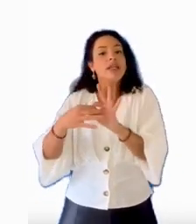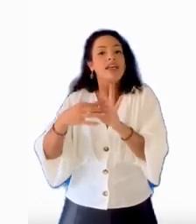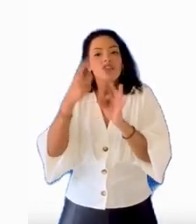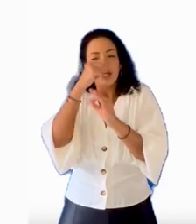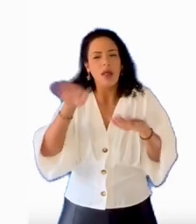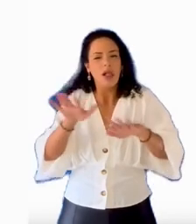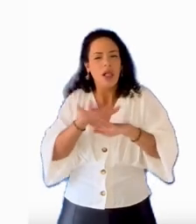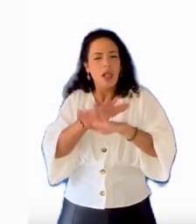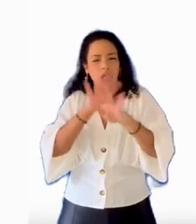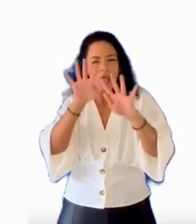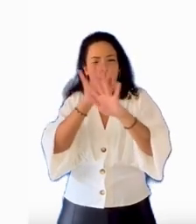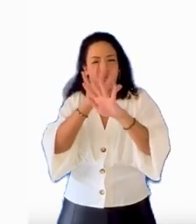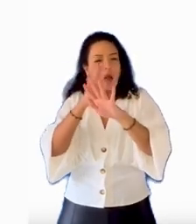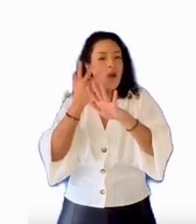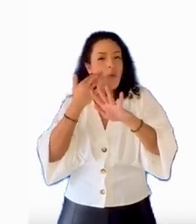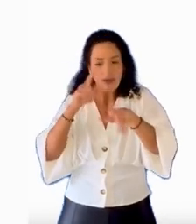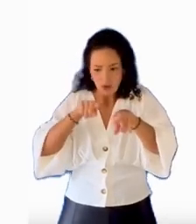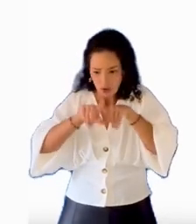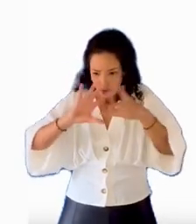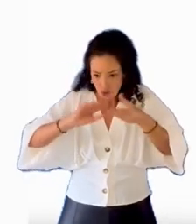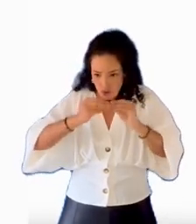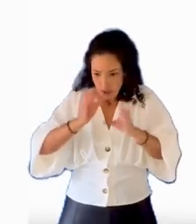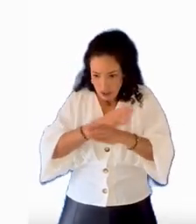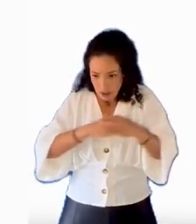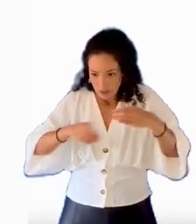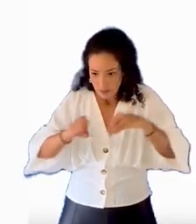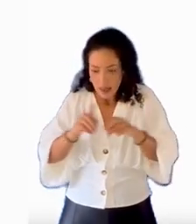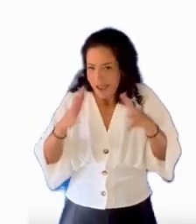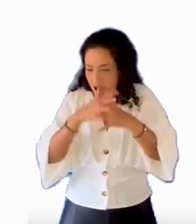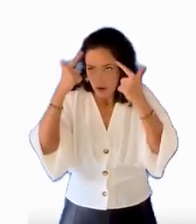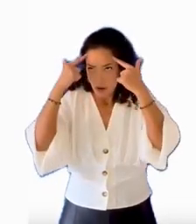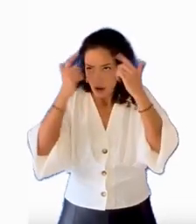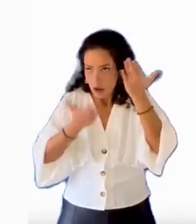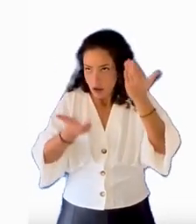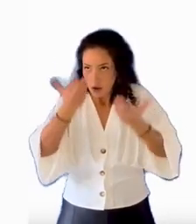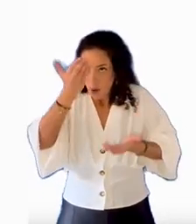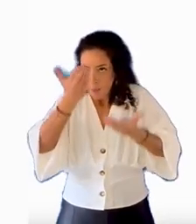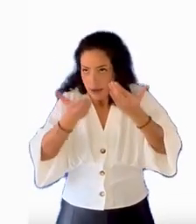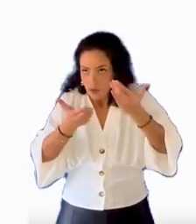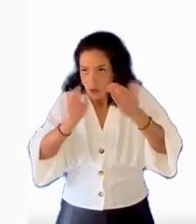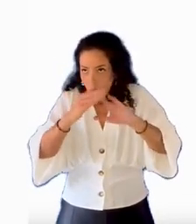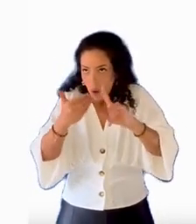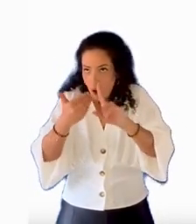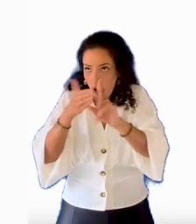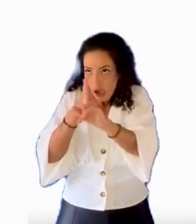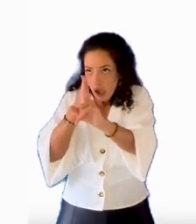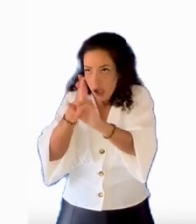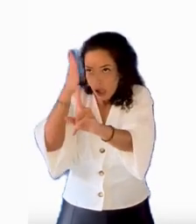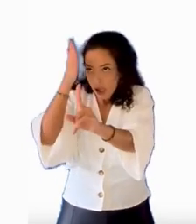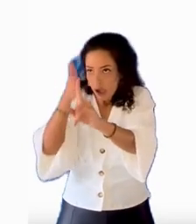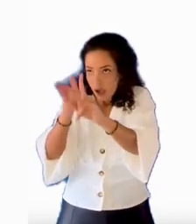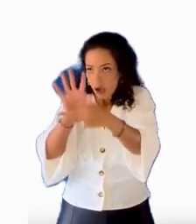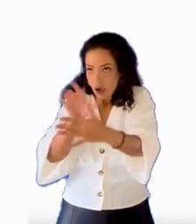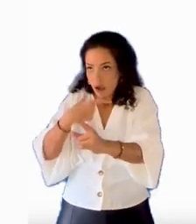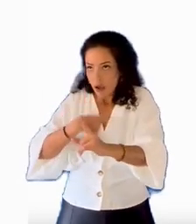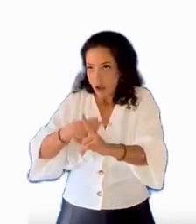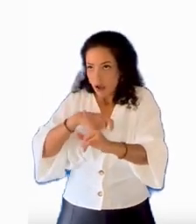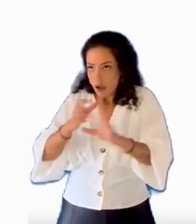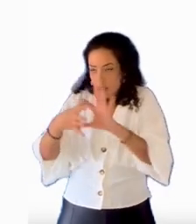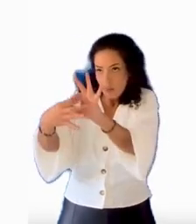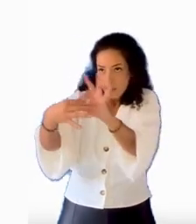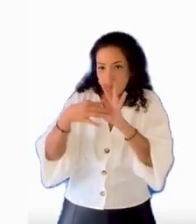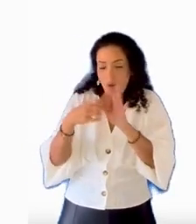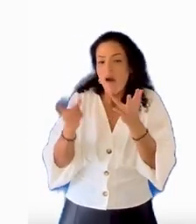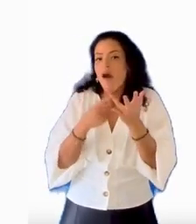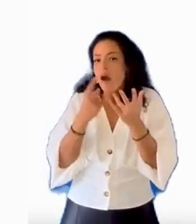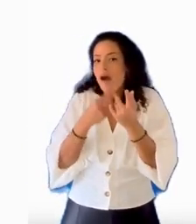be obscured when someone seeks to create empathy through comparison or identification. There are also other enemies which can